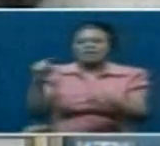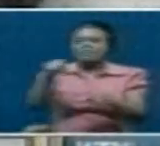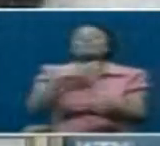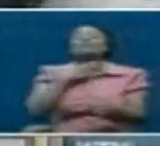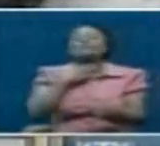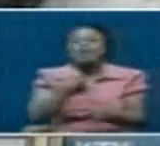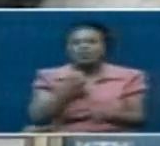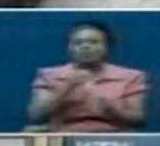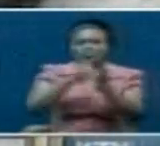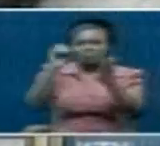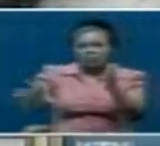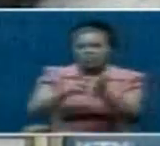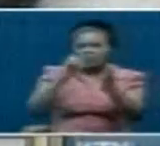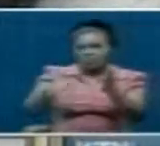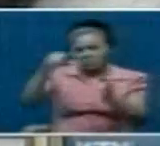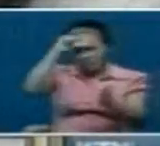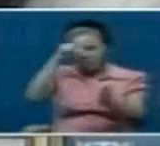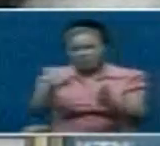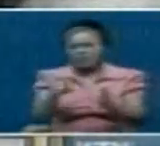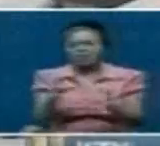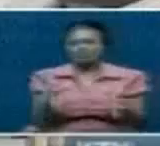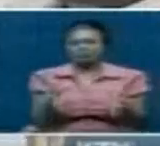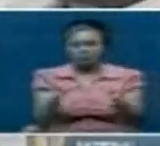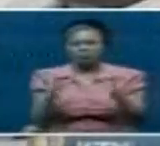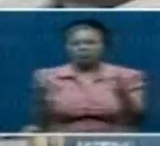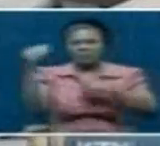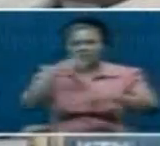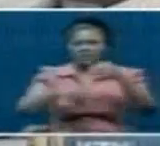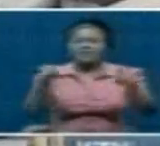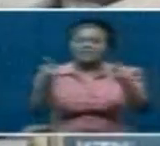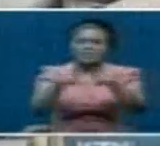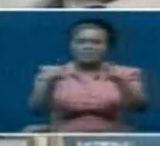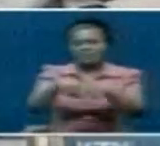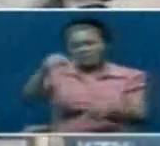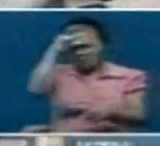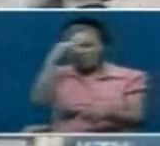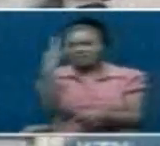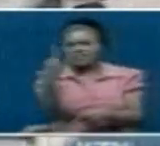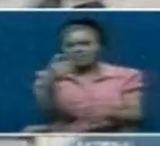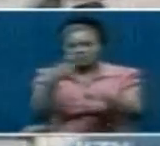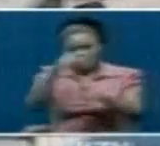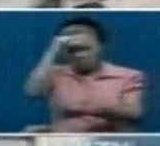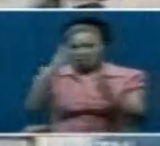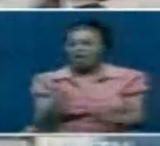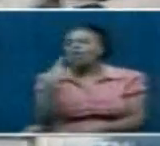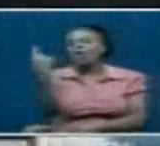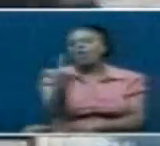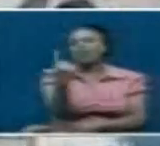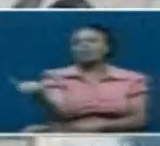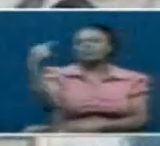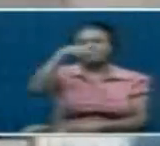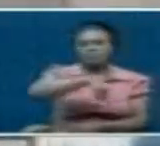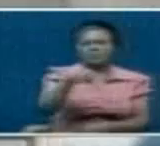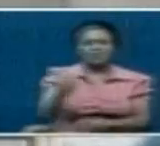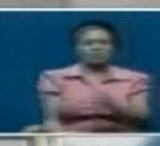to drop in governors to crystallize the referendum push. Only three governors, all from CORD, attended the Okoa Kenya movement